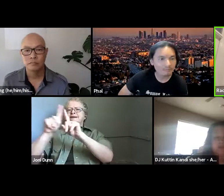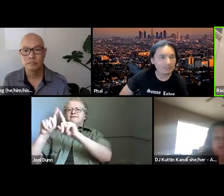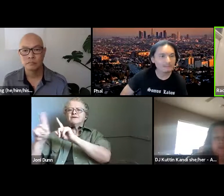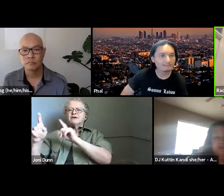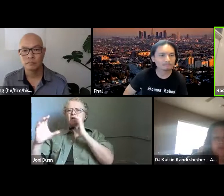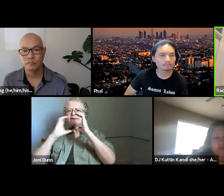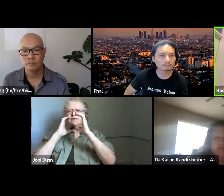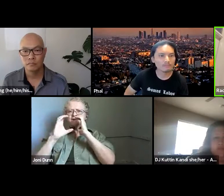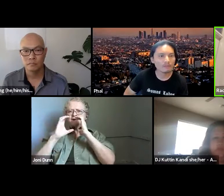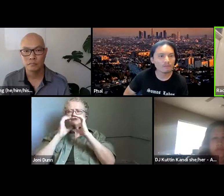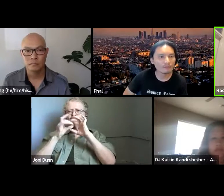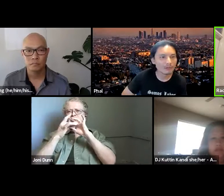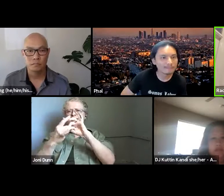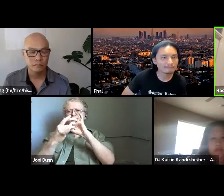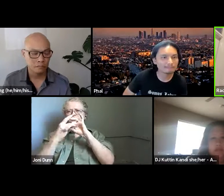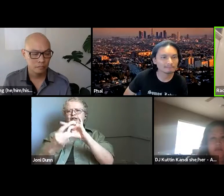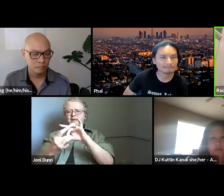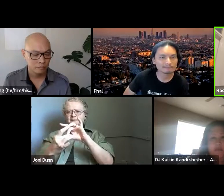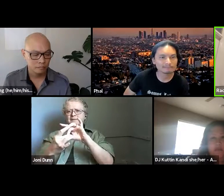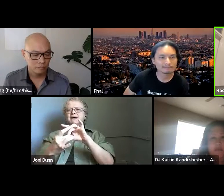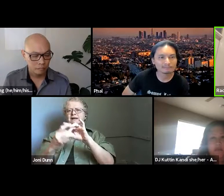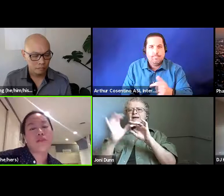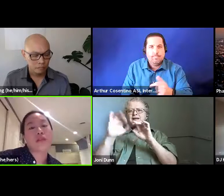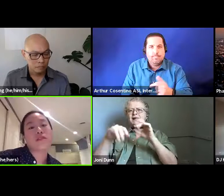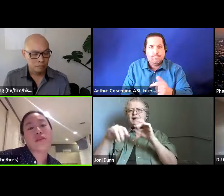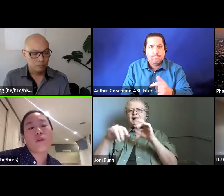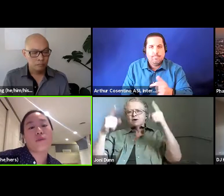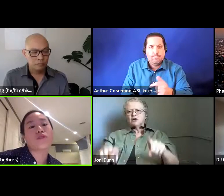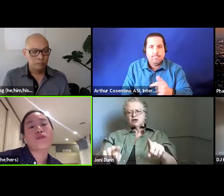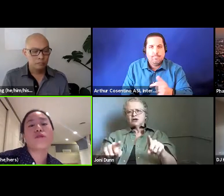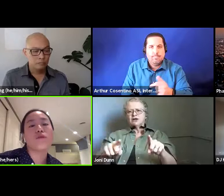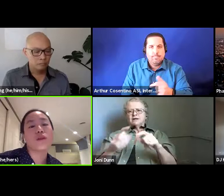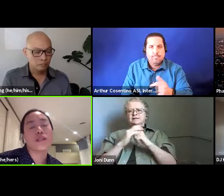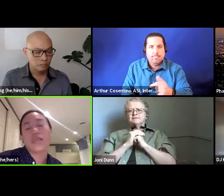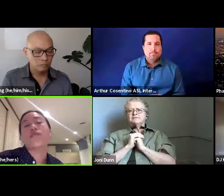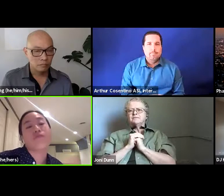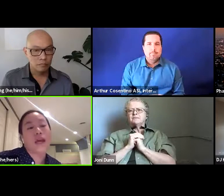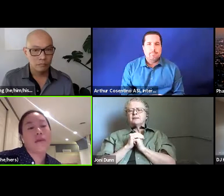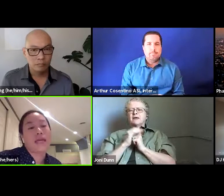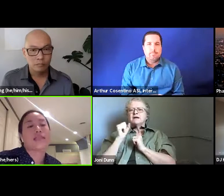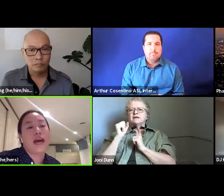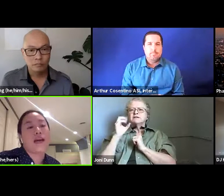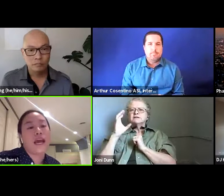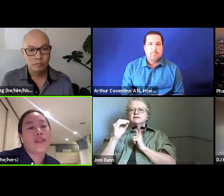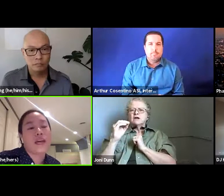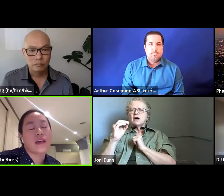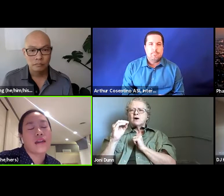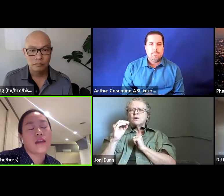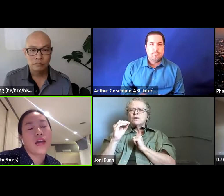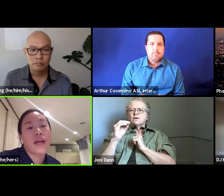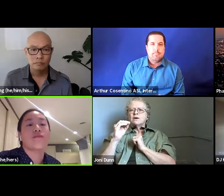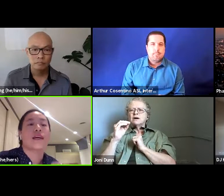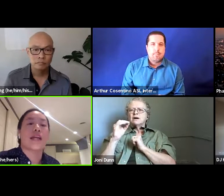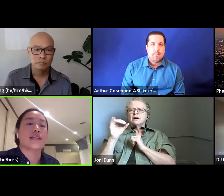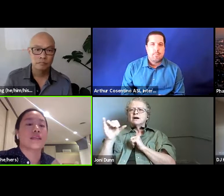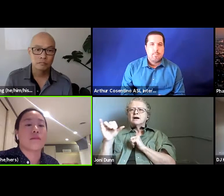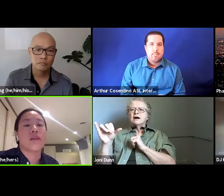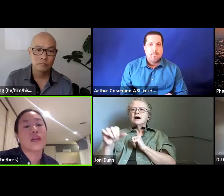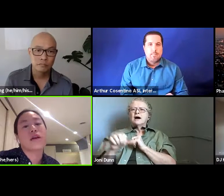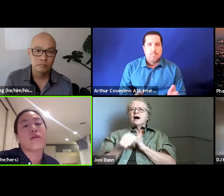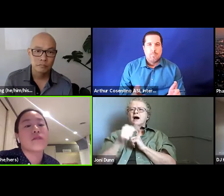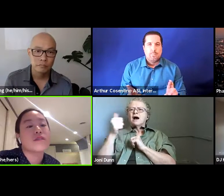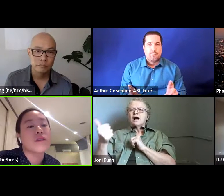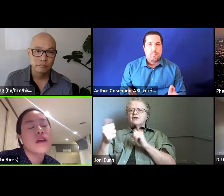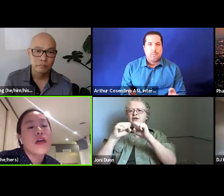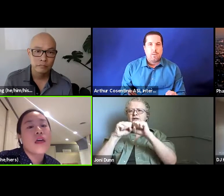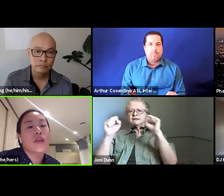shared learning and growing have really occurred. And so two like different campaigns that I think can kind of connect some of the